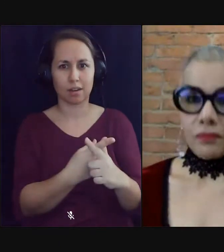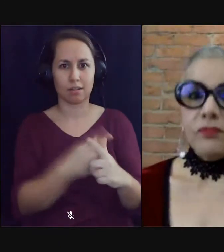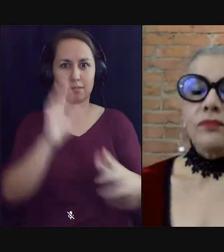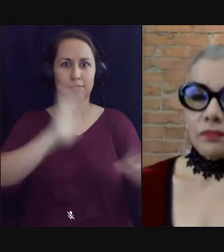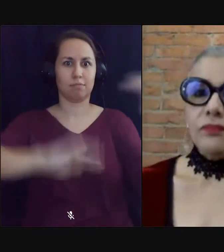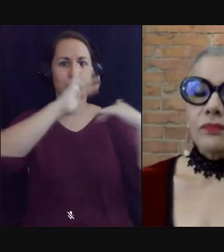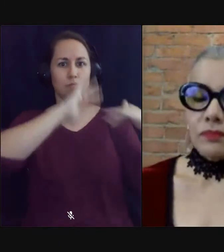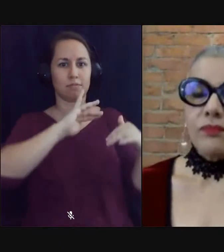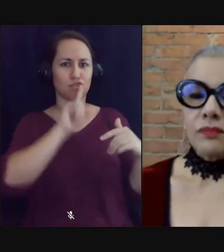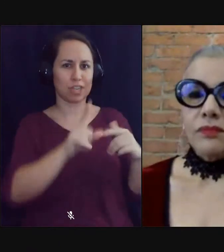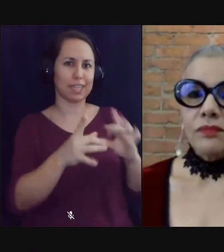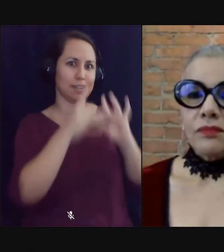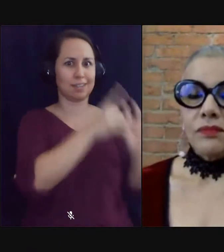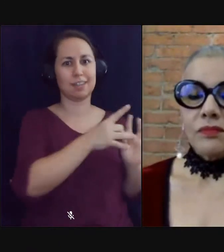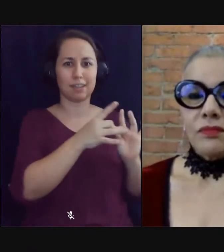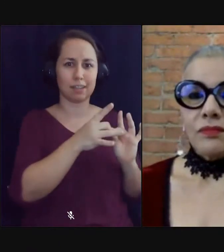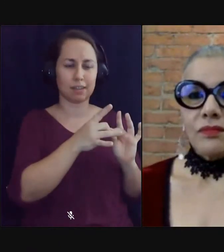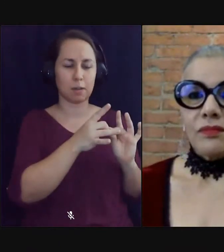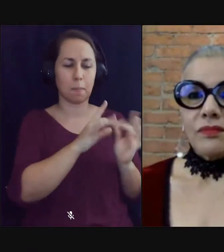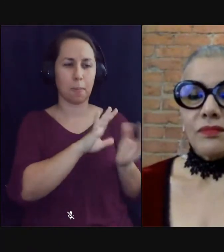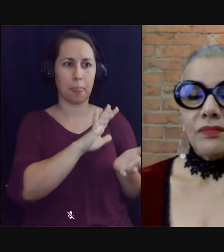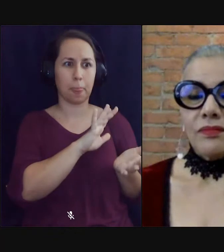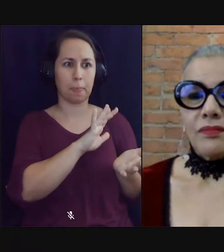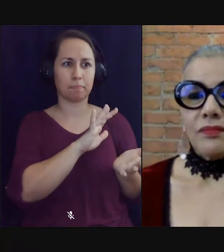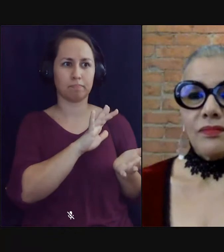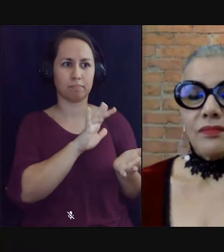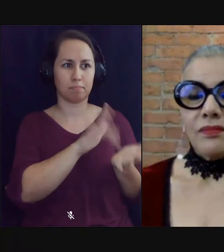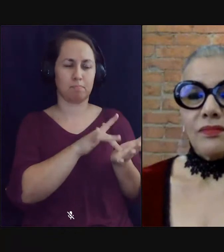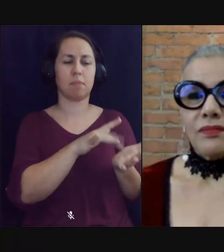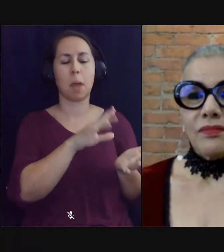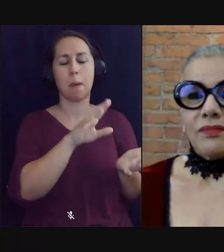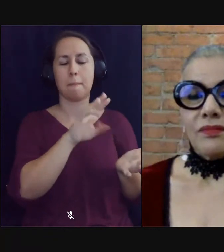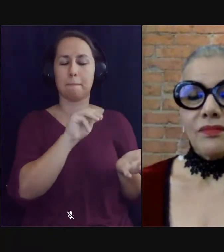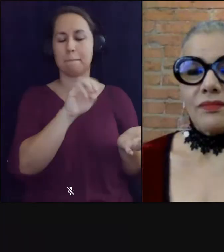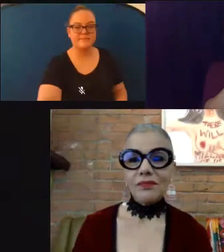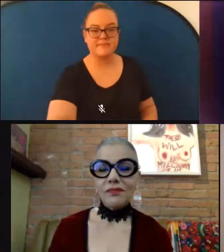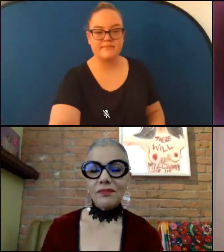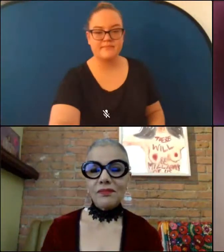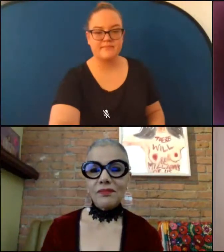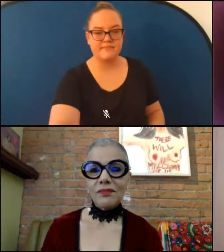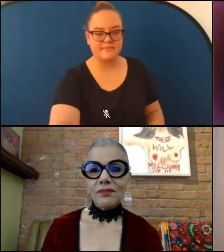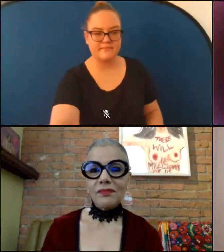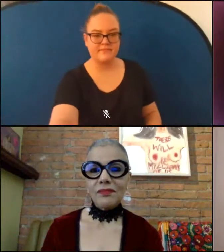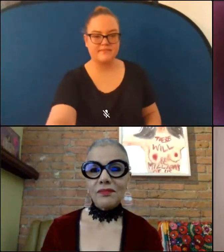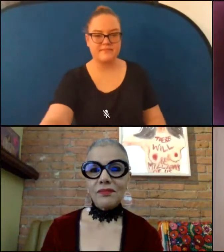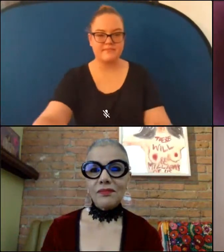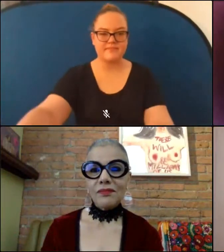era. But at any rate, there's this idea that the pure white men of the